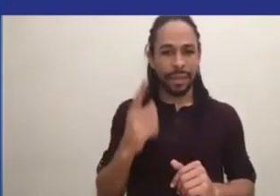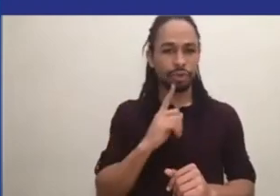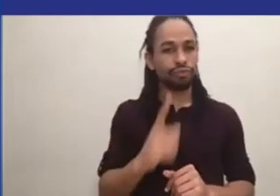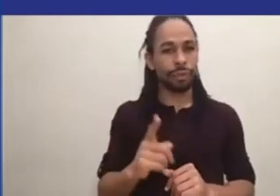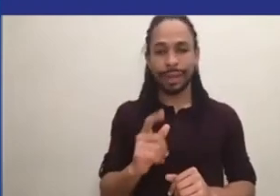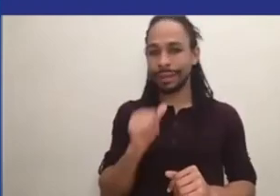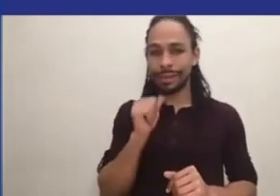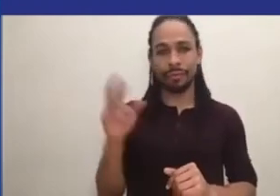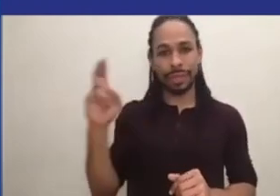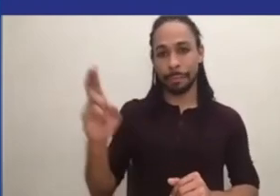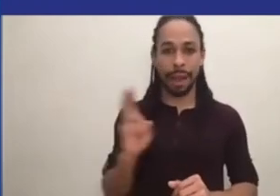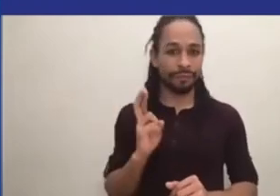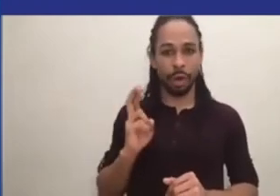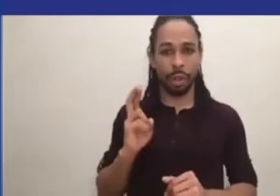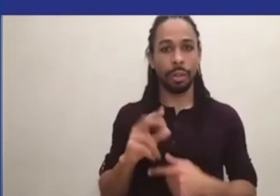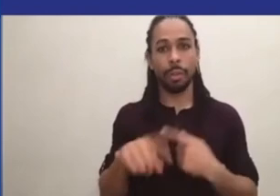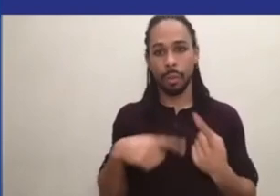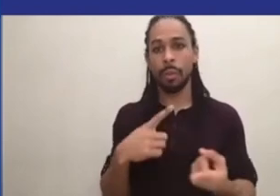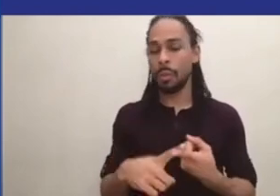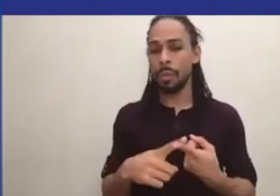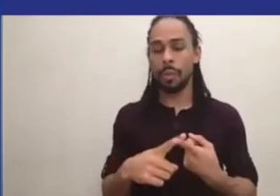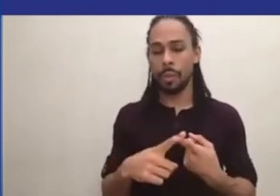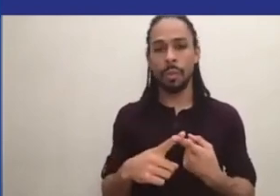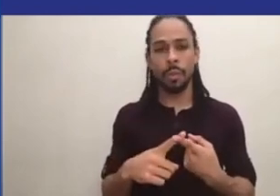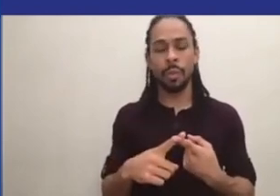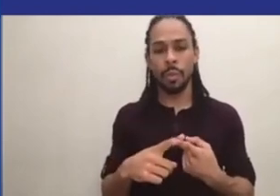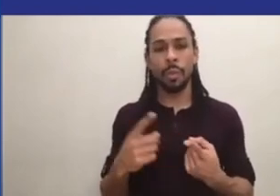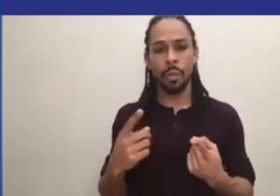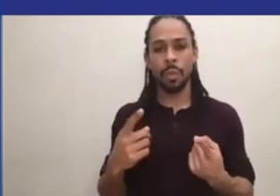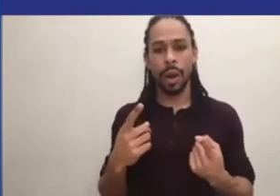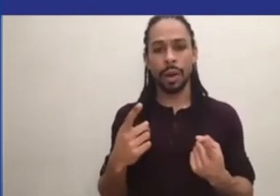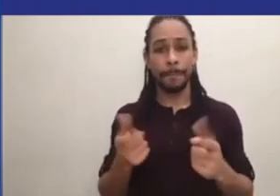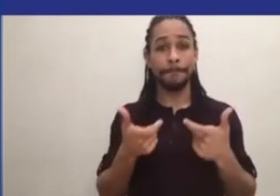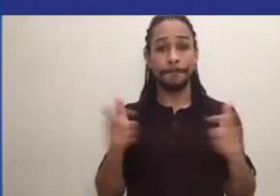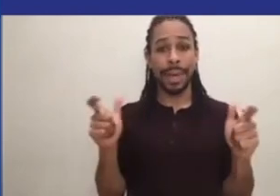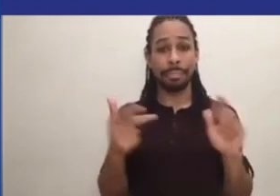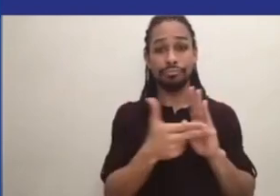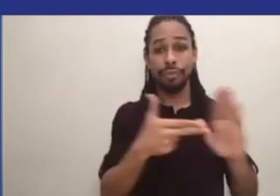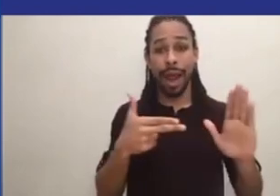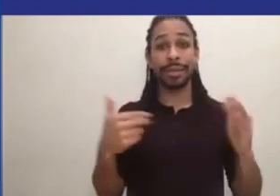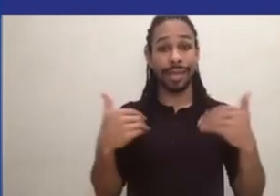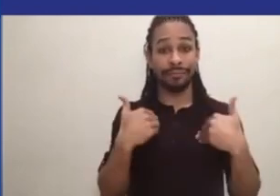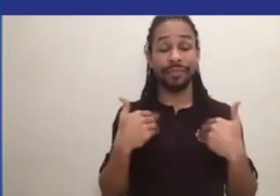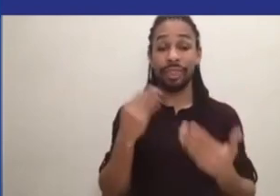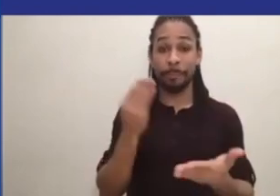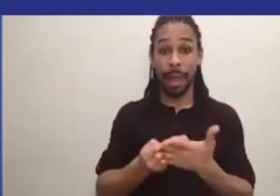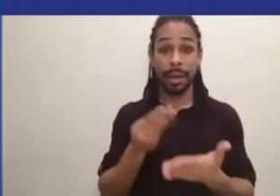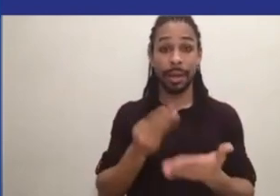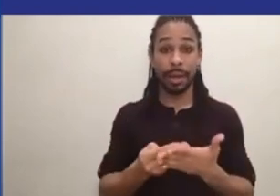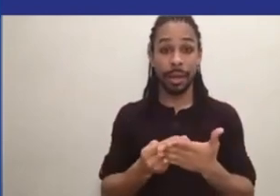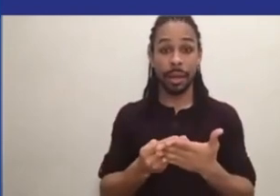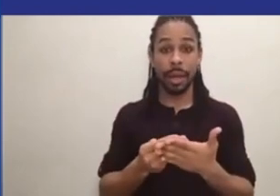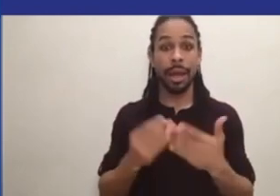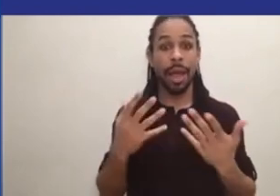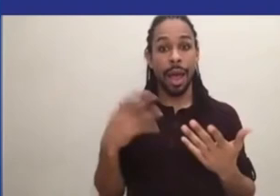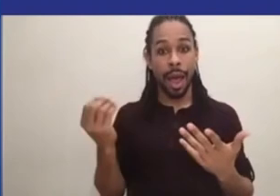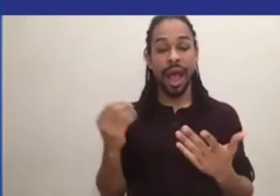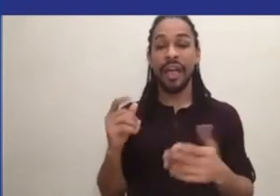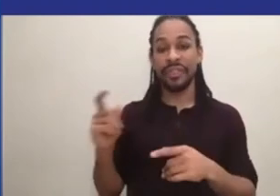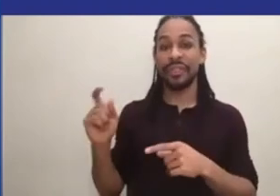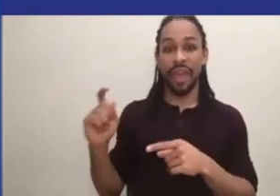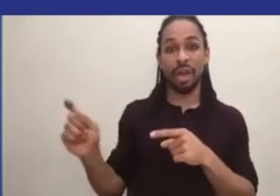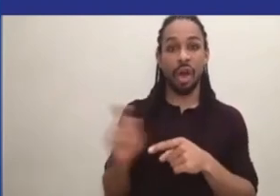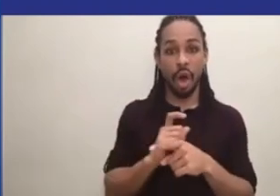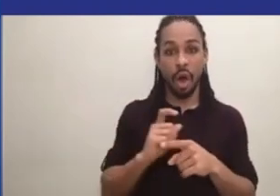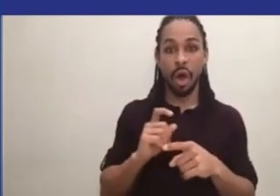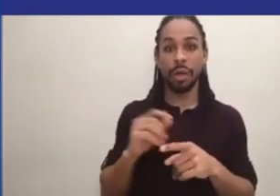disrespectful when, you know, big brands, they have the money. You know, you have the money to call Cesar. Can you please come in here and teach foundation?